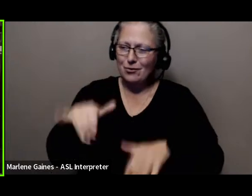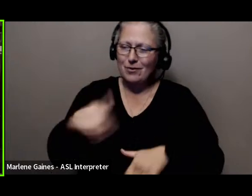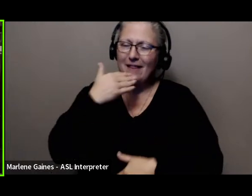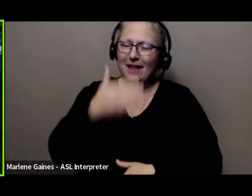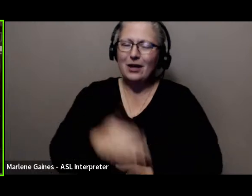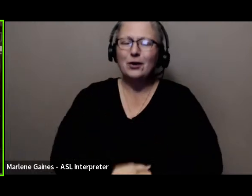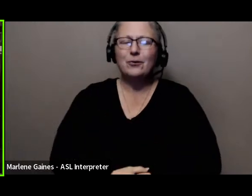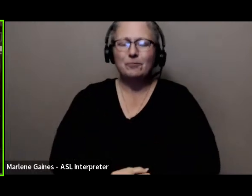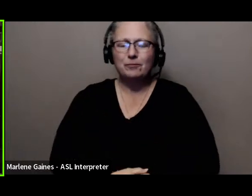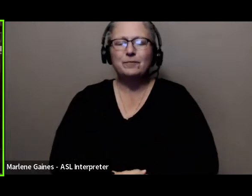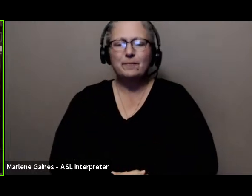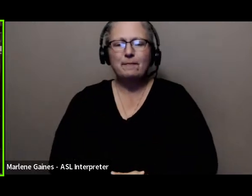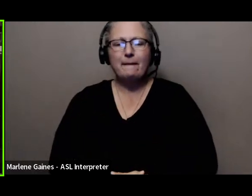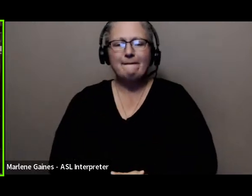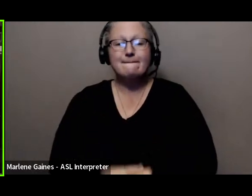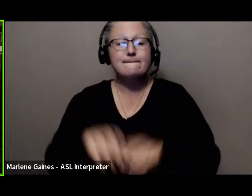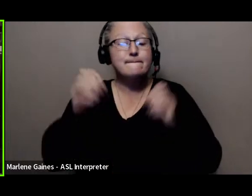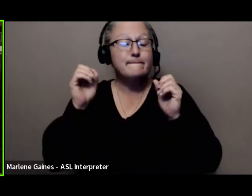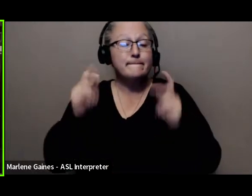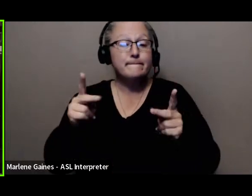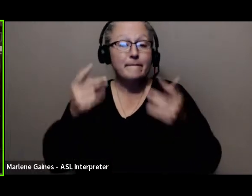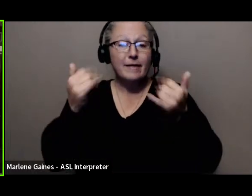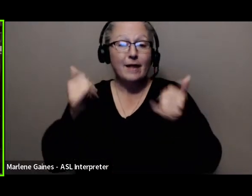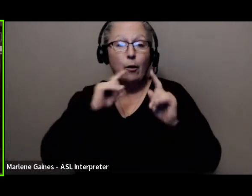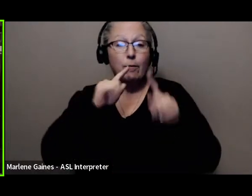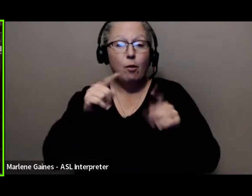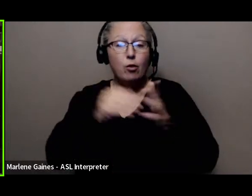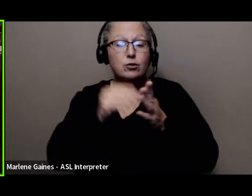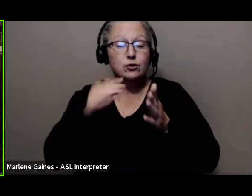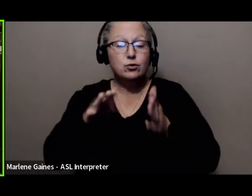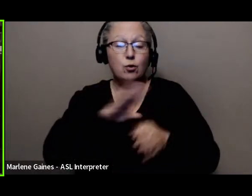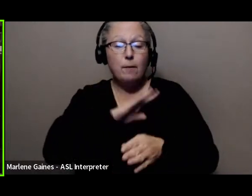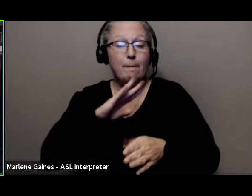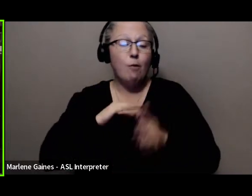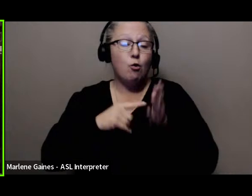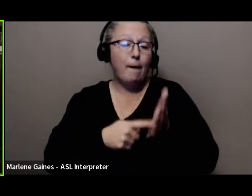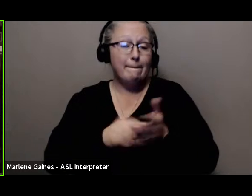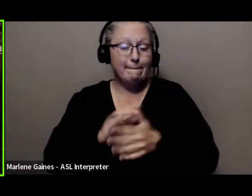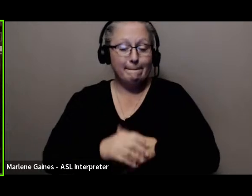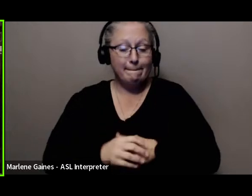you. Okay, now report of the student board rep.